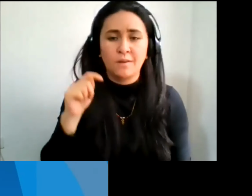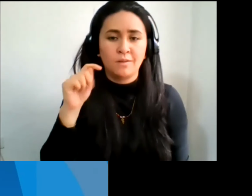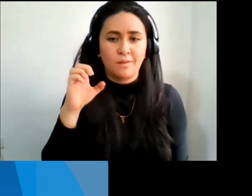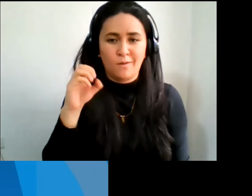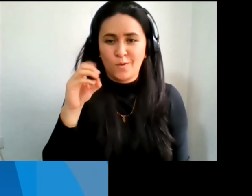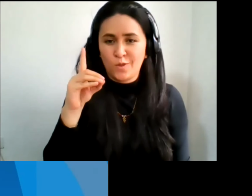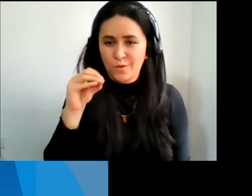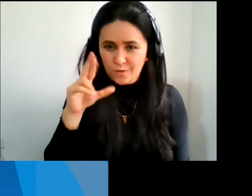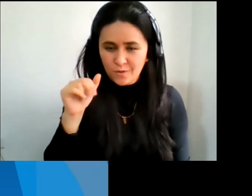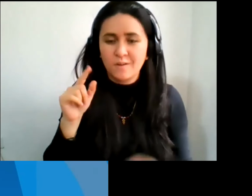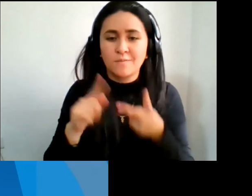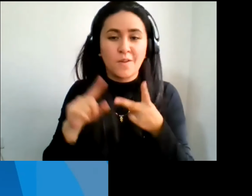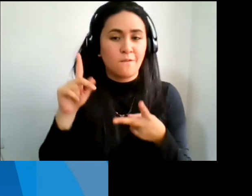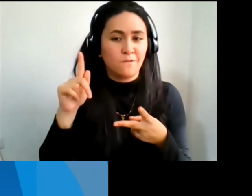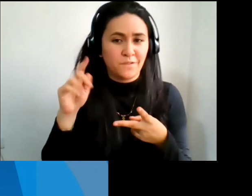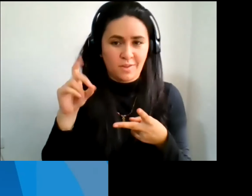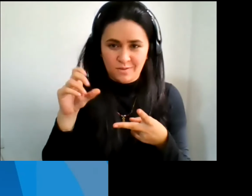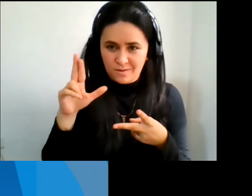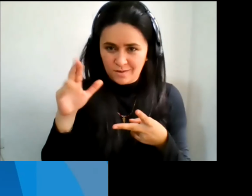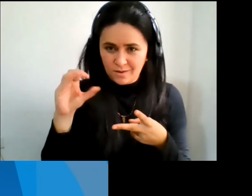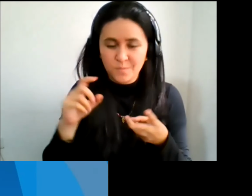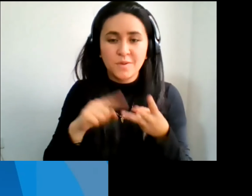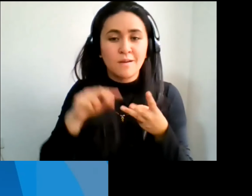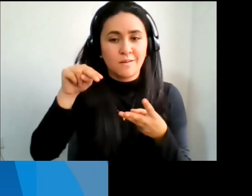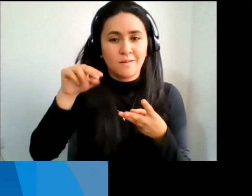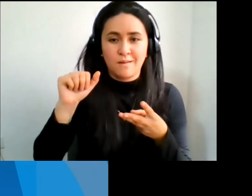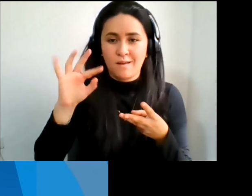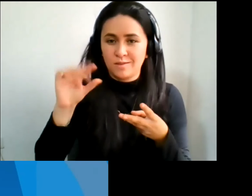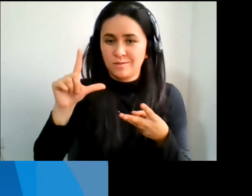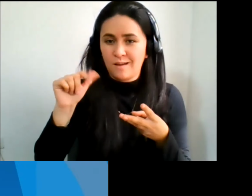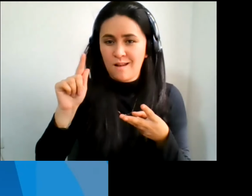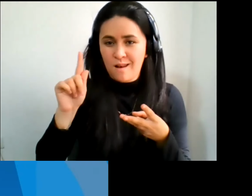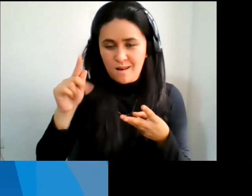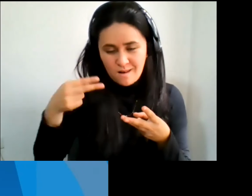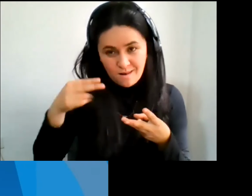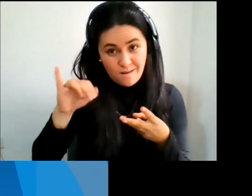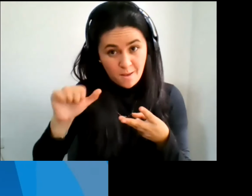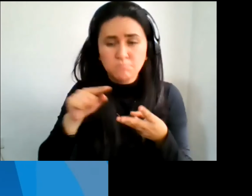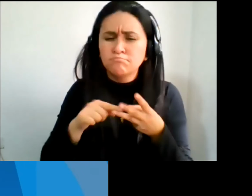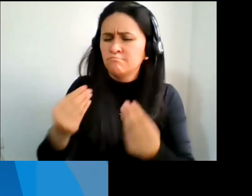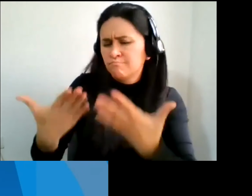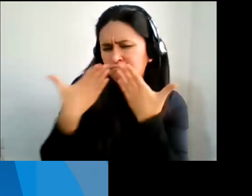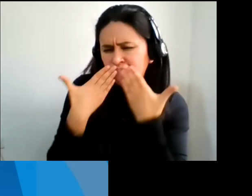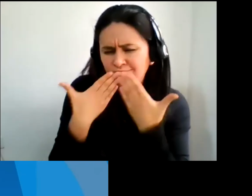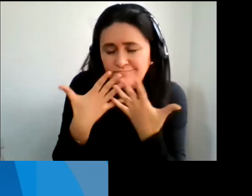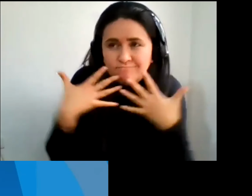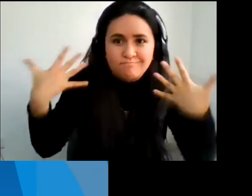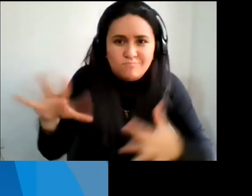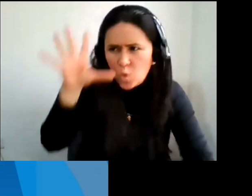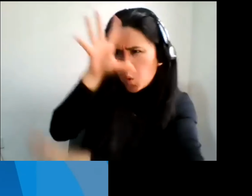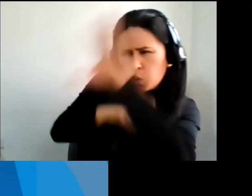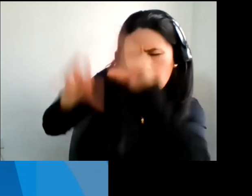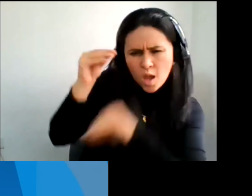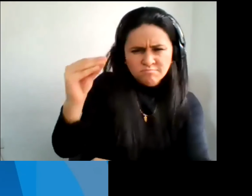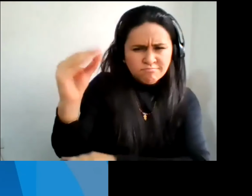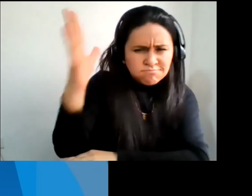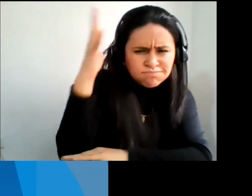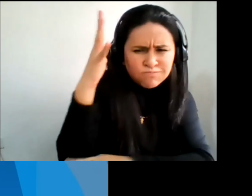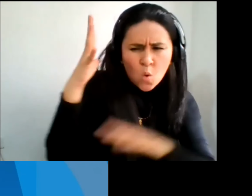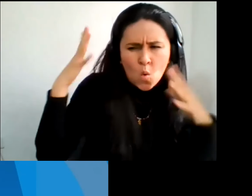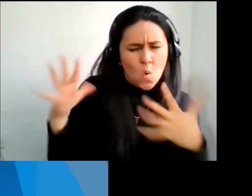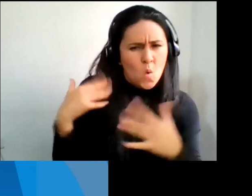Theodora, Federico, and Natalia, particularly for their presentations. Very interesting, very rich in